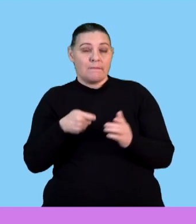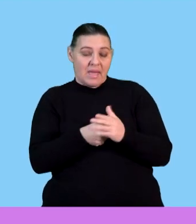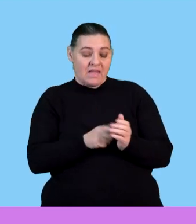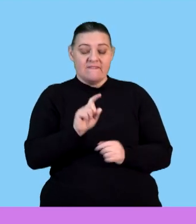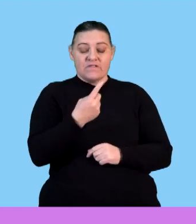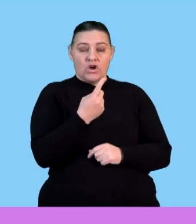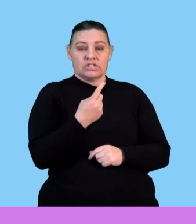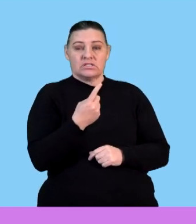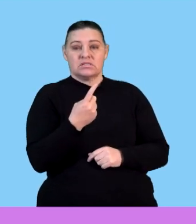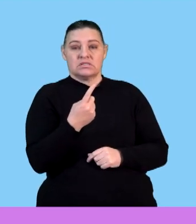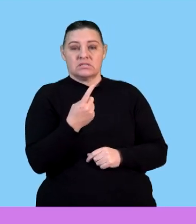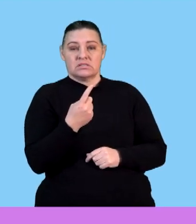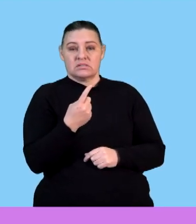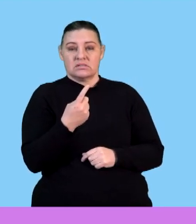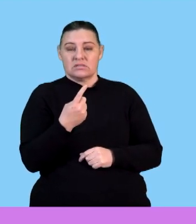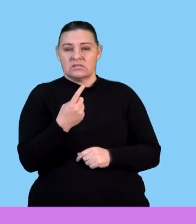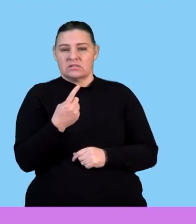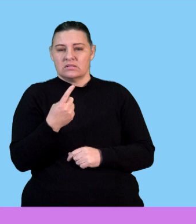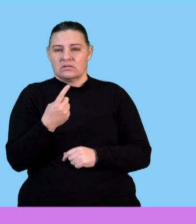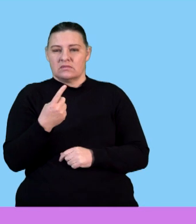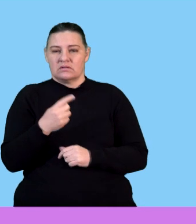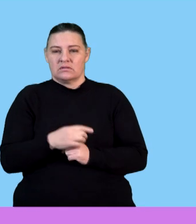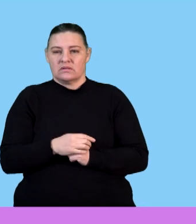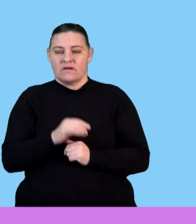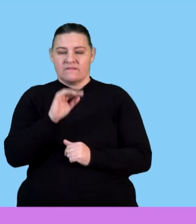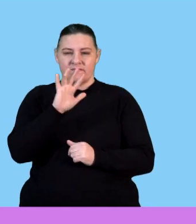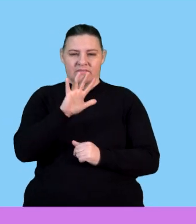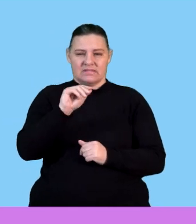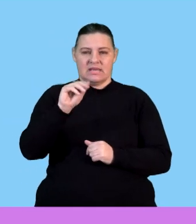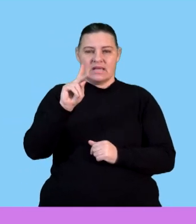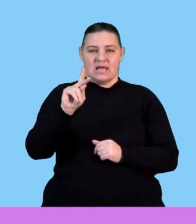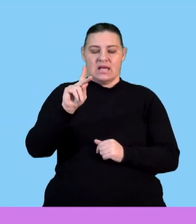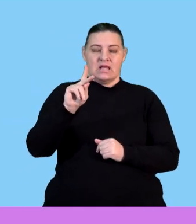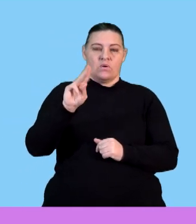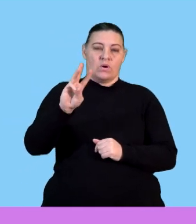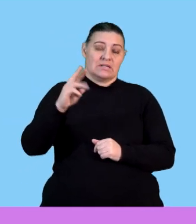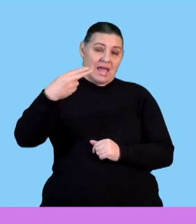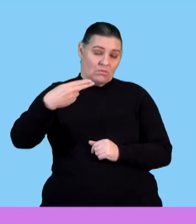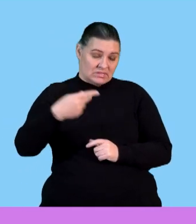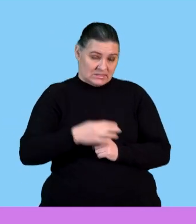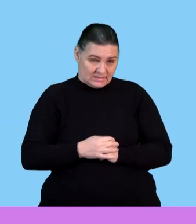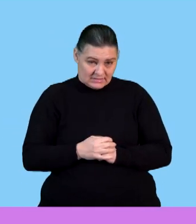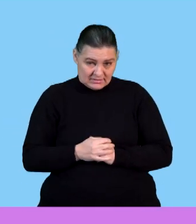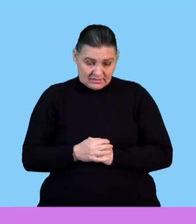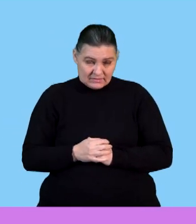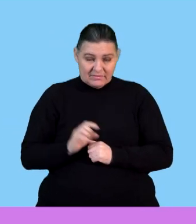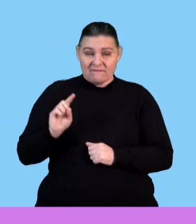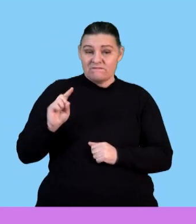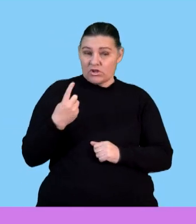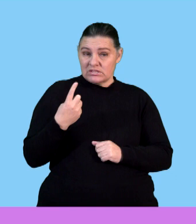for the first 50 kilowatt hours she used in May 2021. So looking at that, for the first